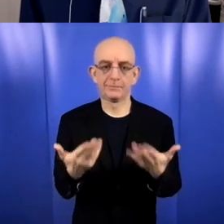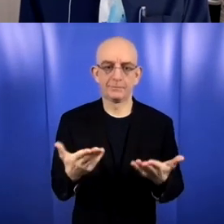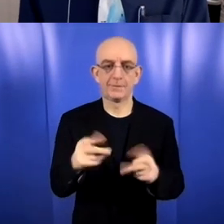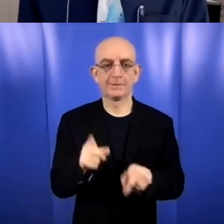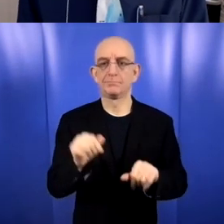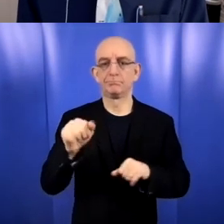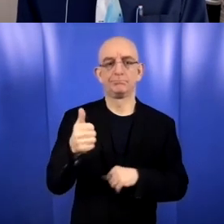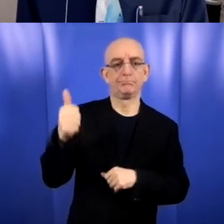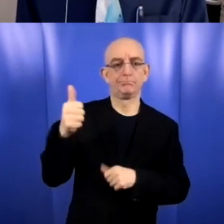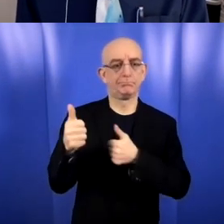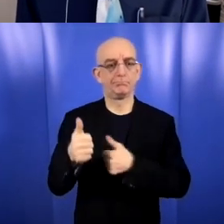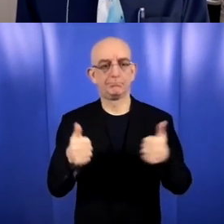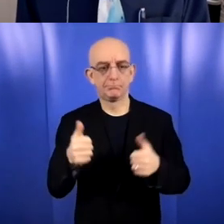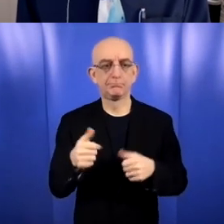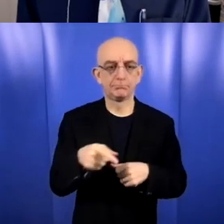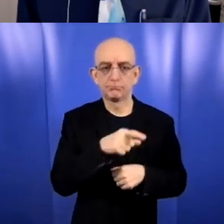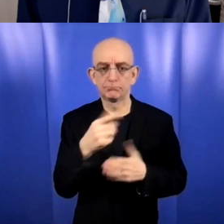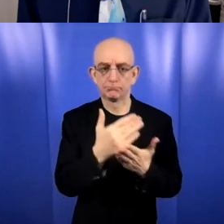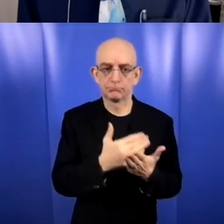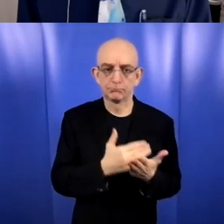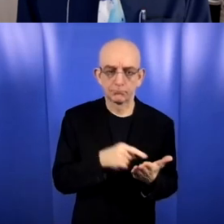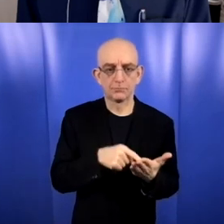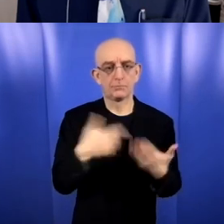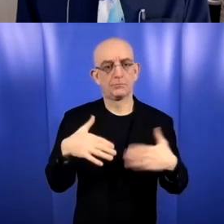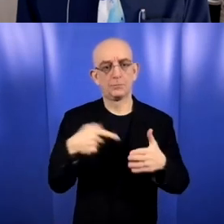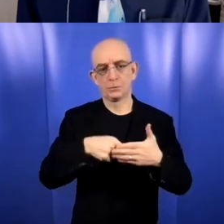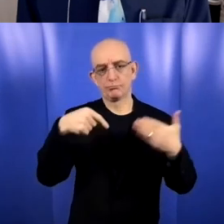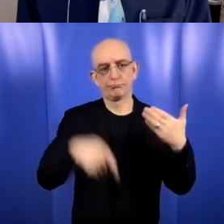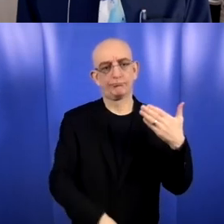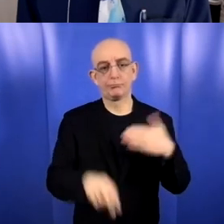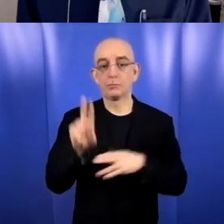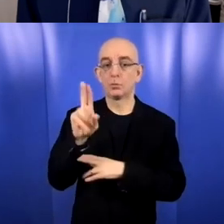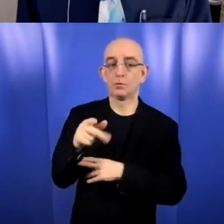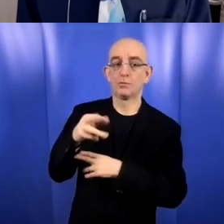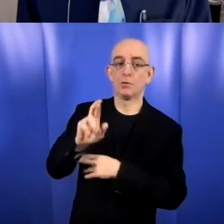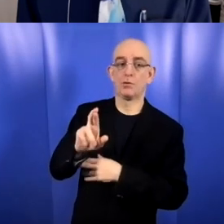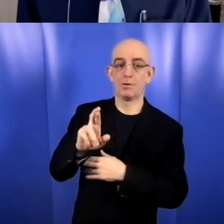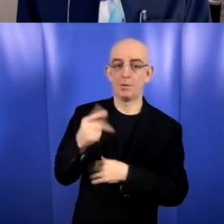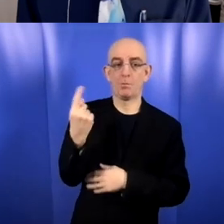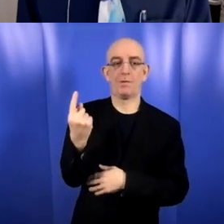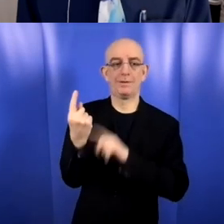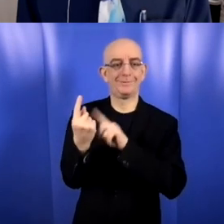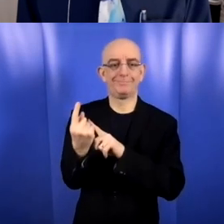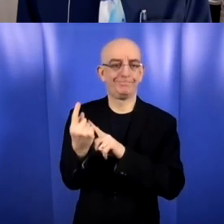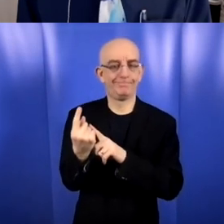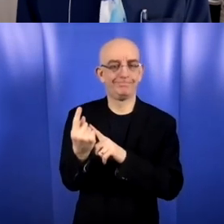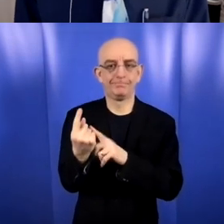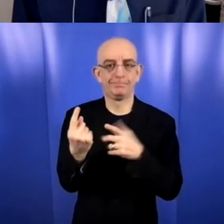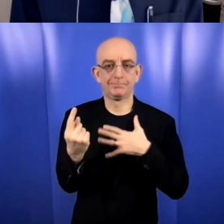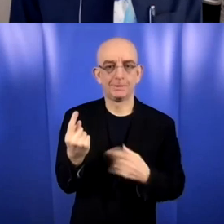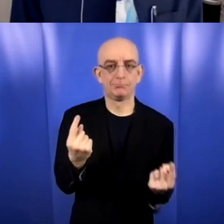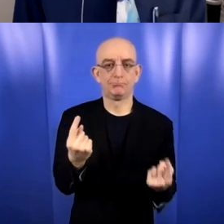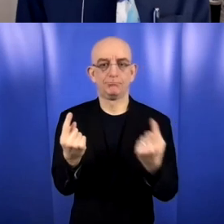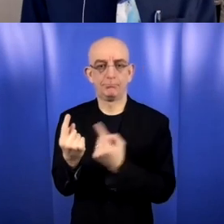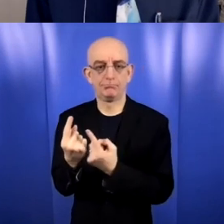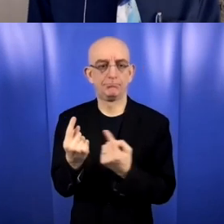with our partners in the UN system and beyond. The Security Council has specific responsibilities in addressing conflict